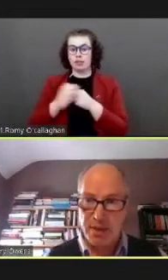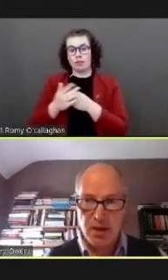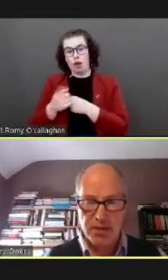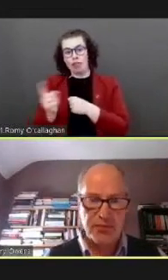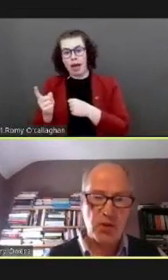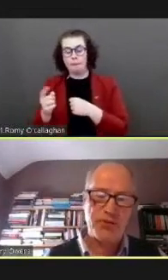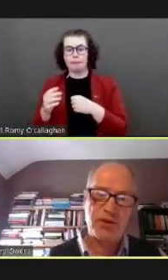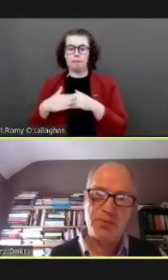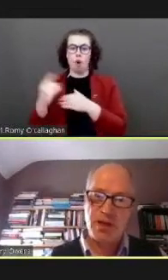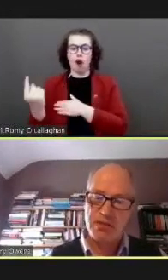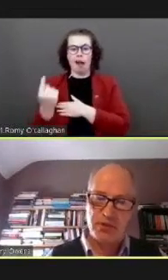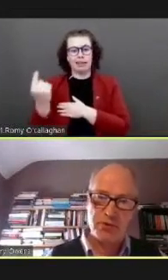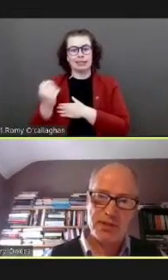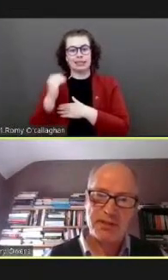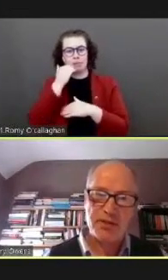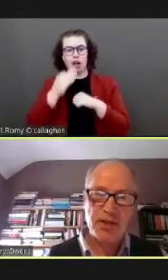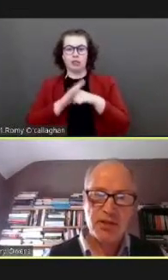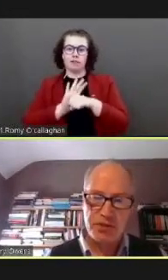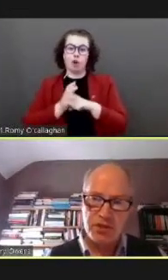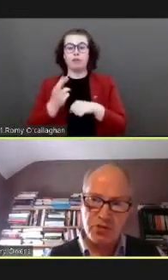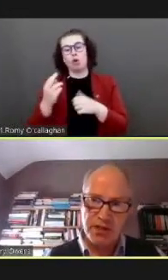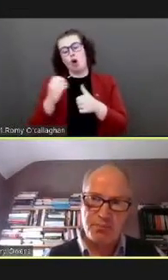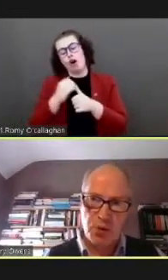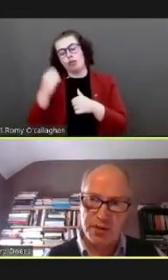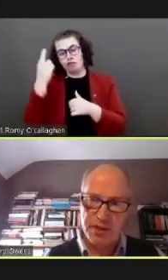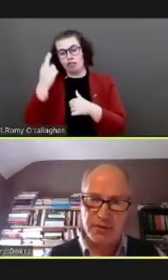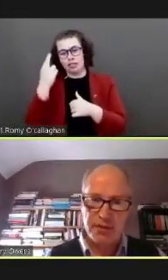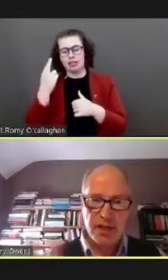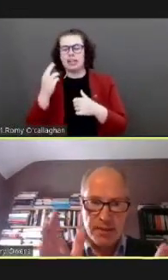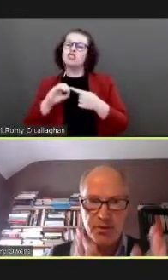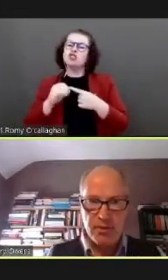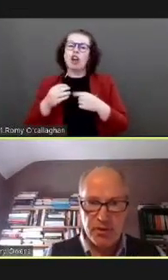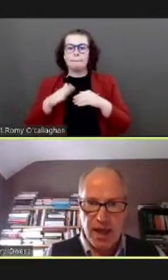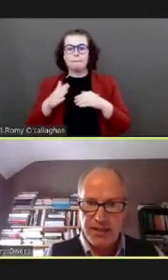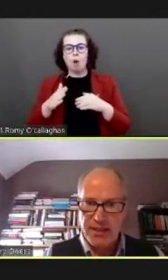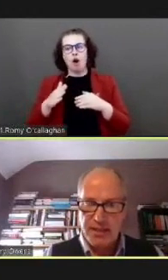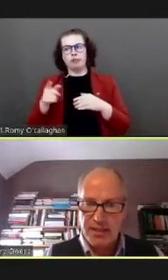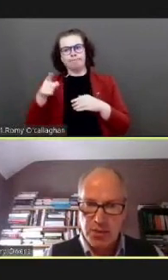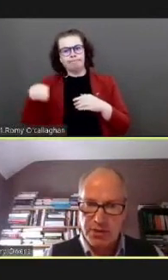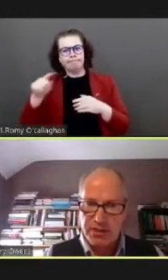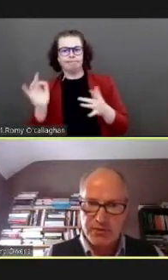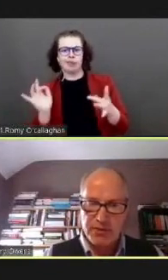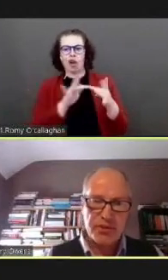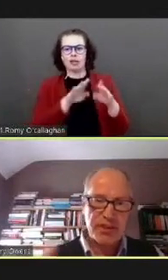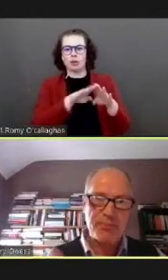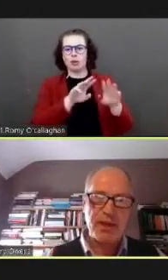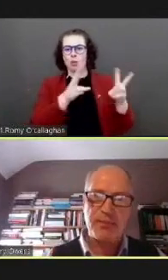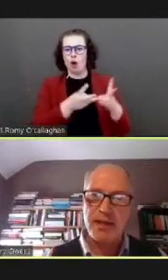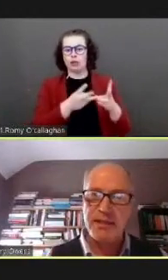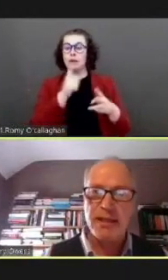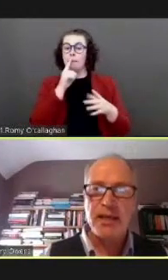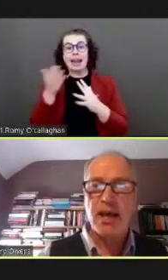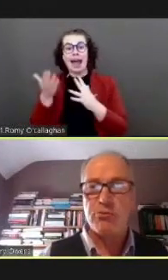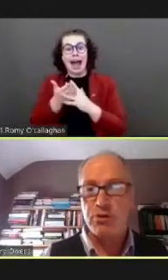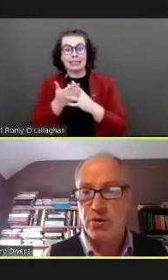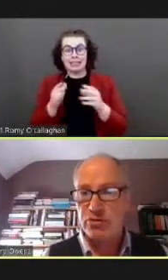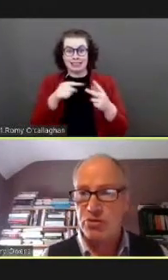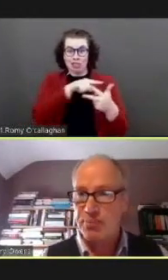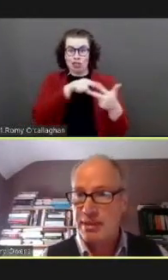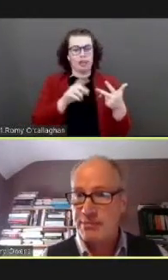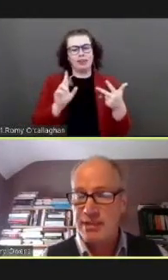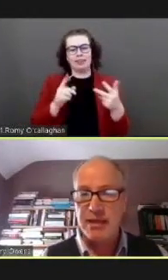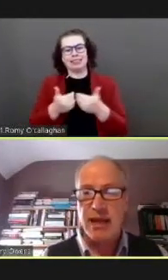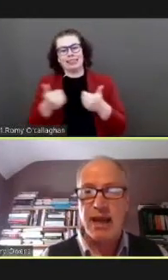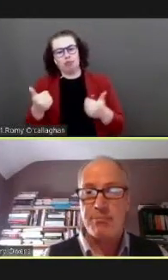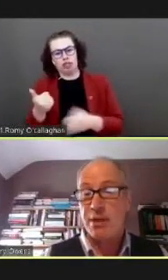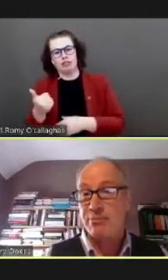isolated because of COVID or because of other reasons. So it's just trying to broaden out. But access is somewhat different, just to keep that in mind. Referral